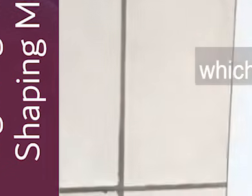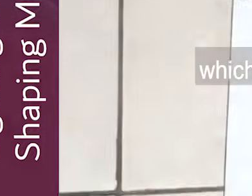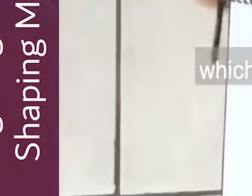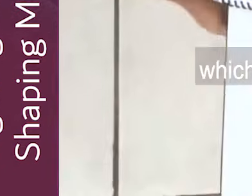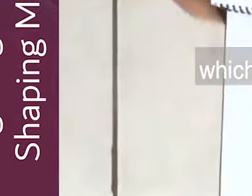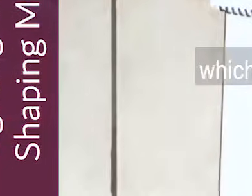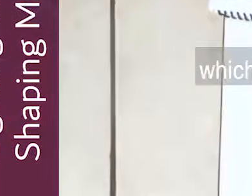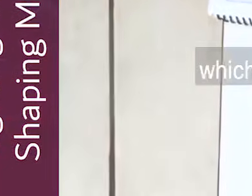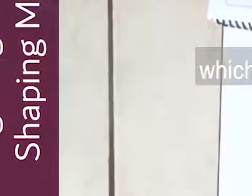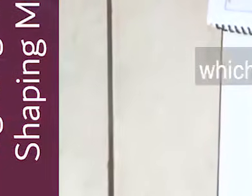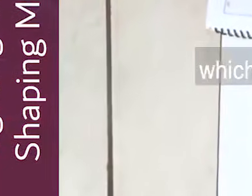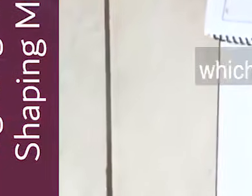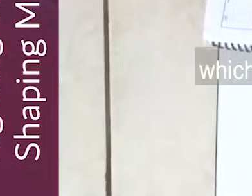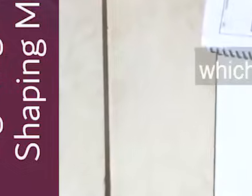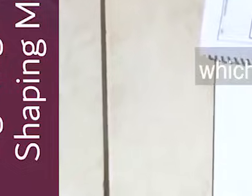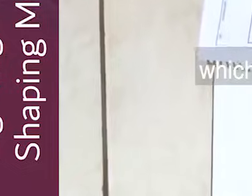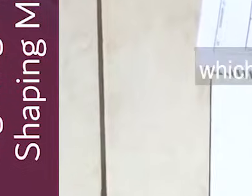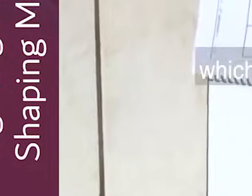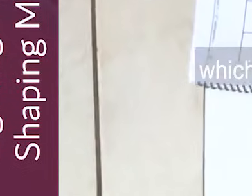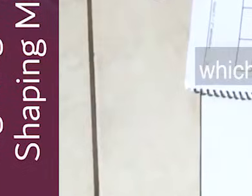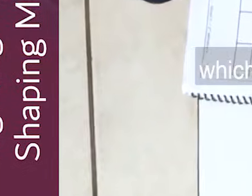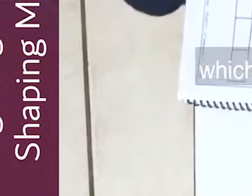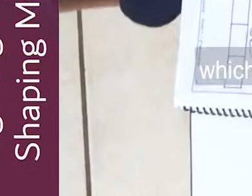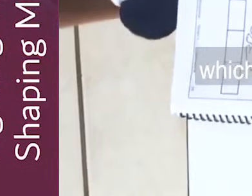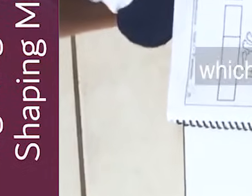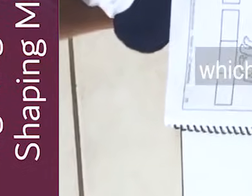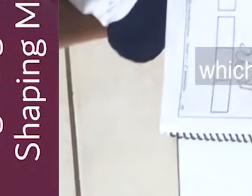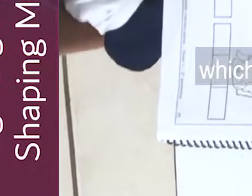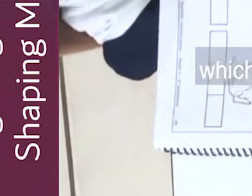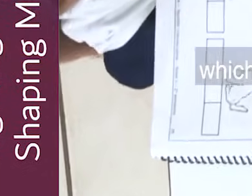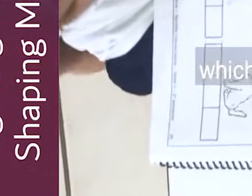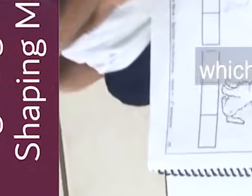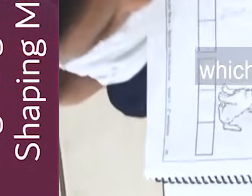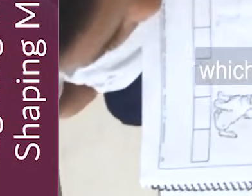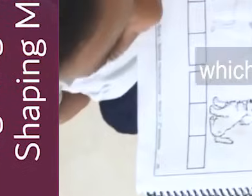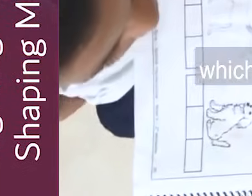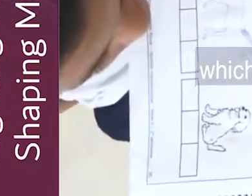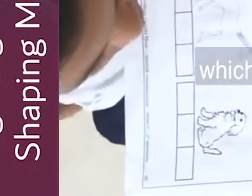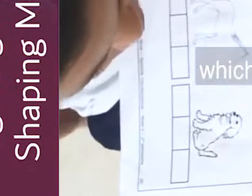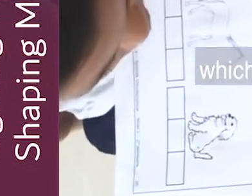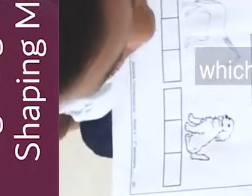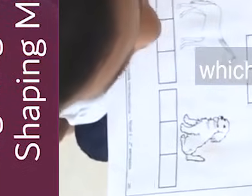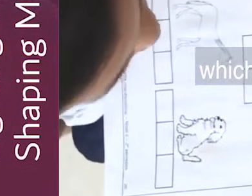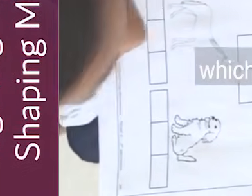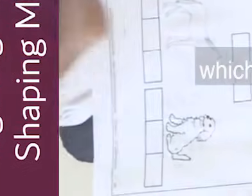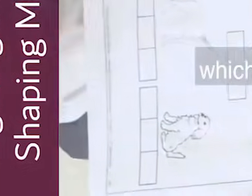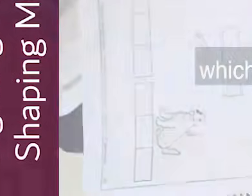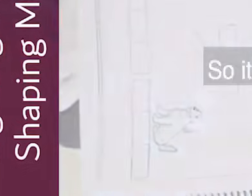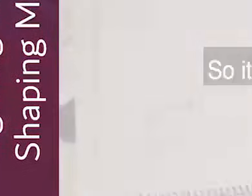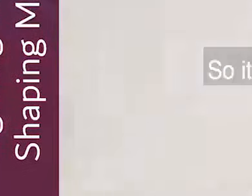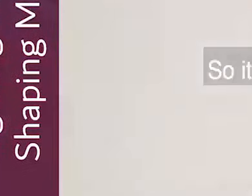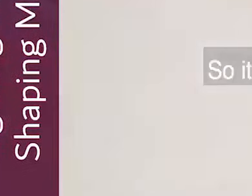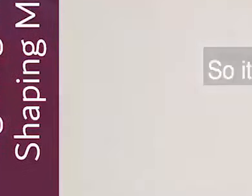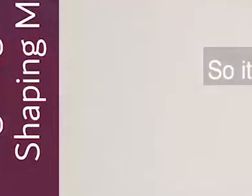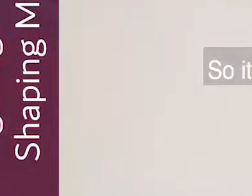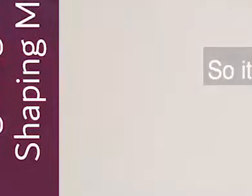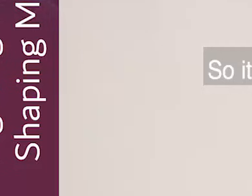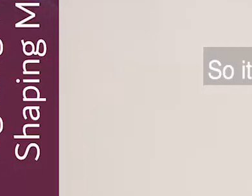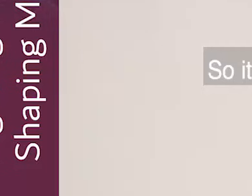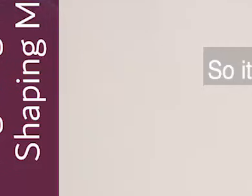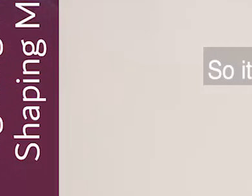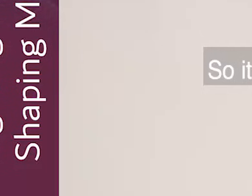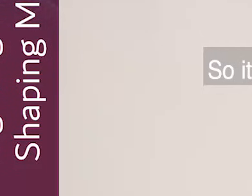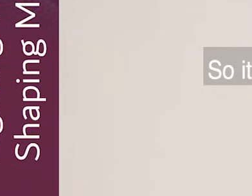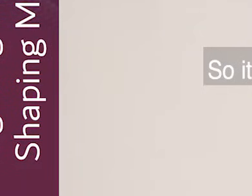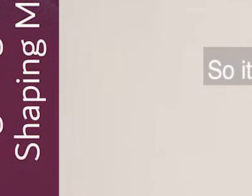interesting because I go from teaching capital punishment in the UK mainstream schools to teaching faith and practice in BAI. So it gives you a